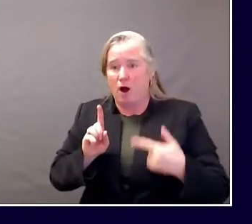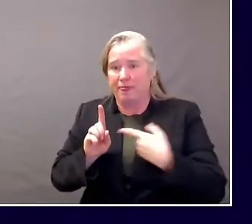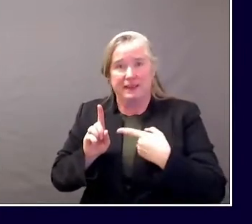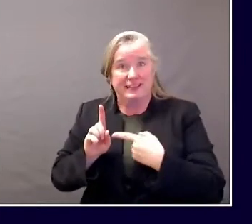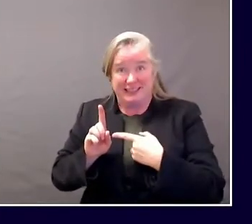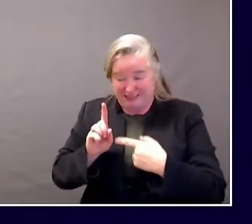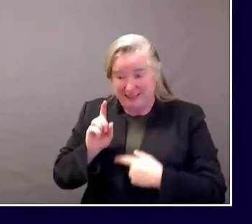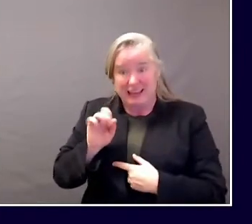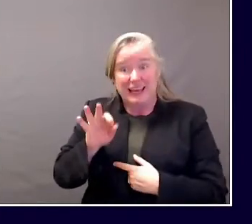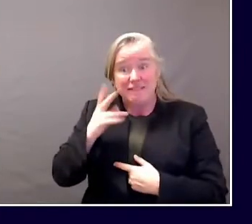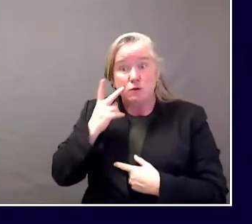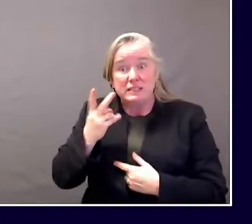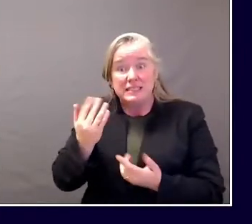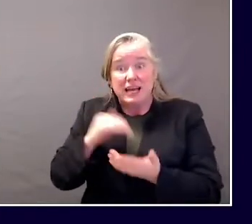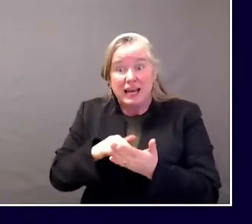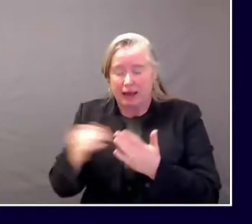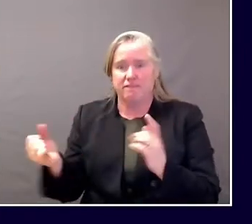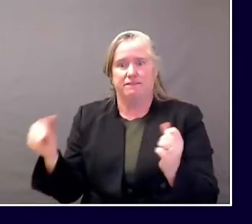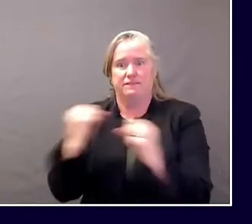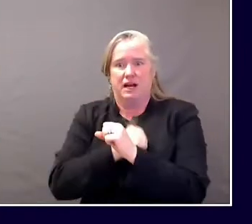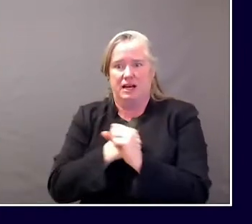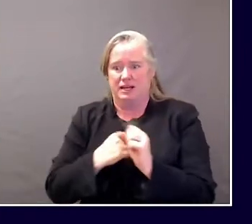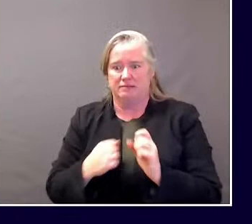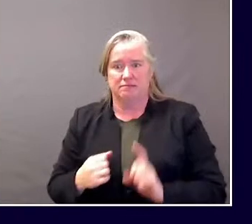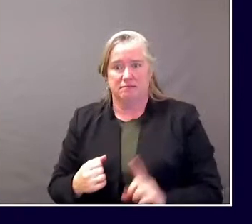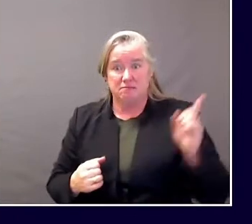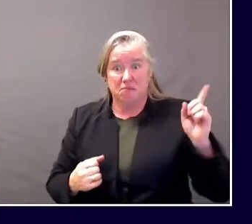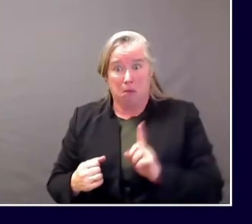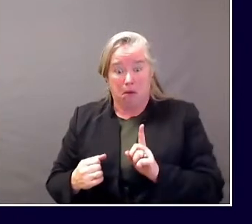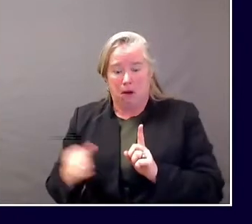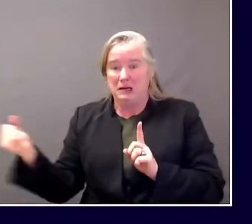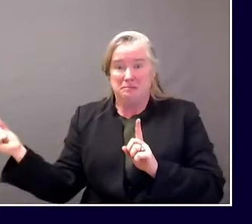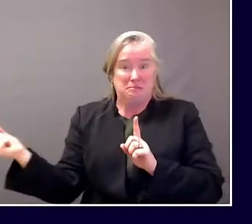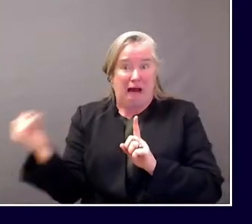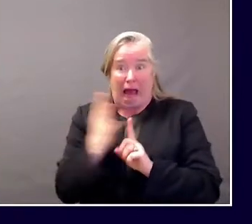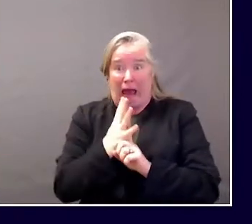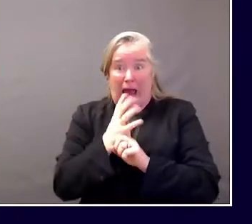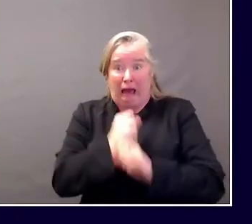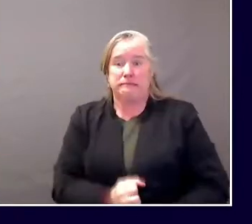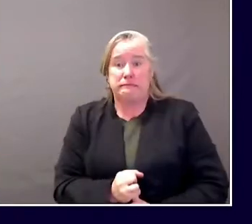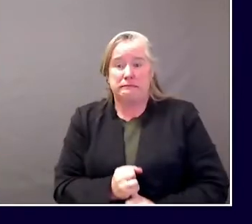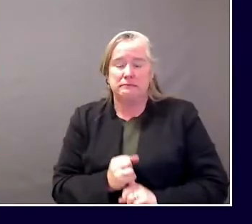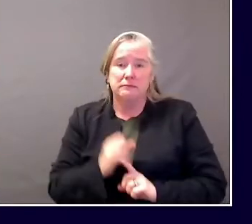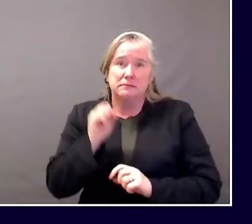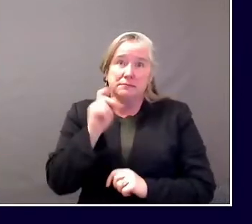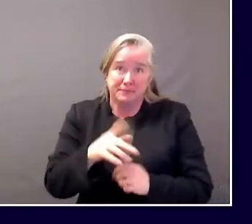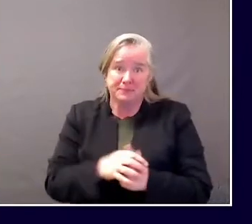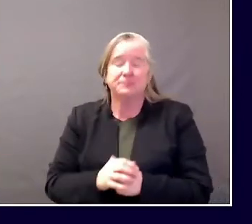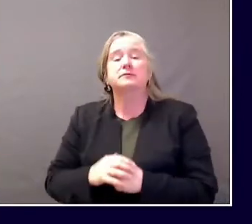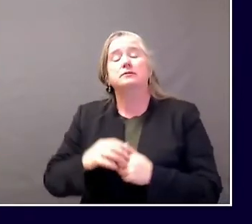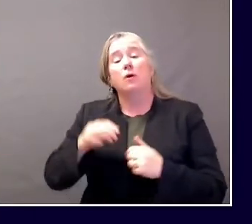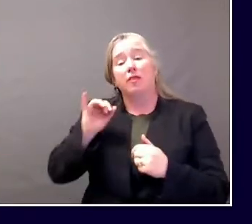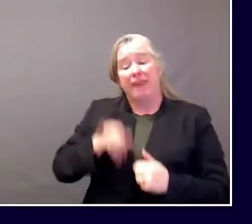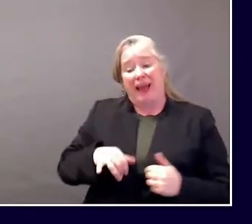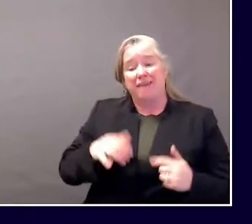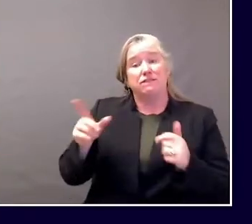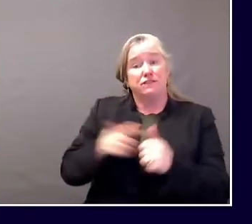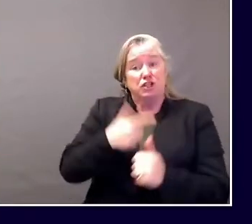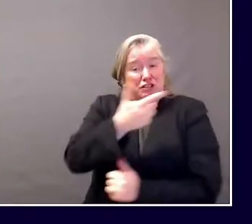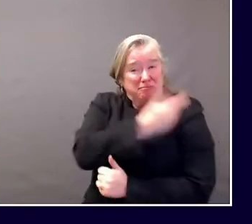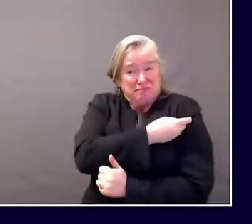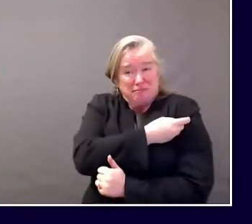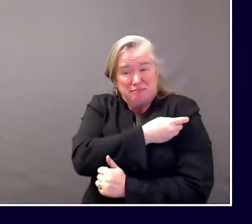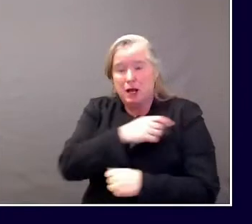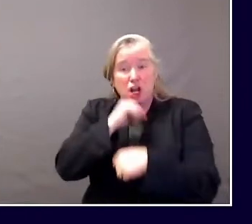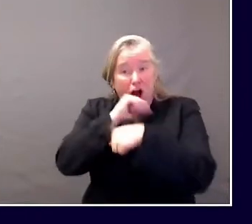orange. It's probably not that color in real life, but the vaccines show our bodies just that